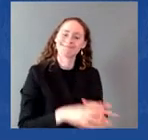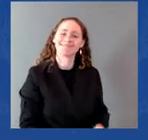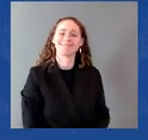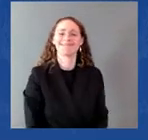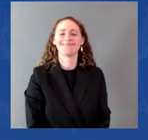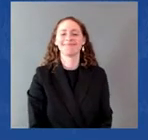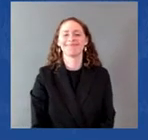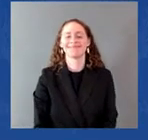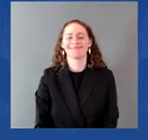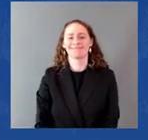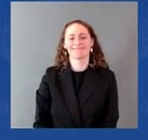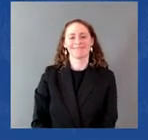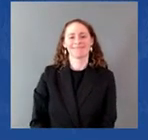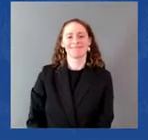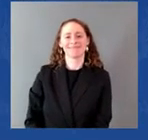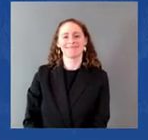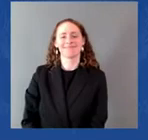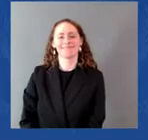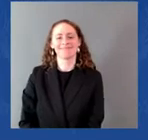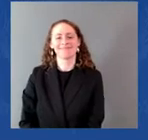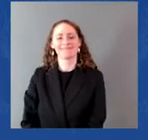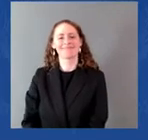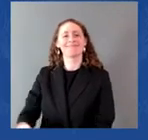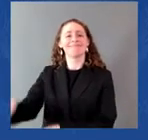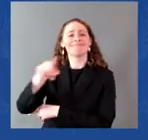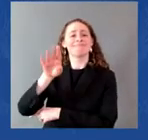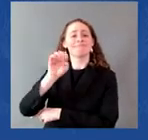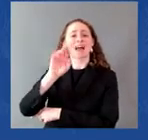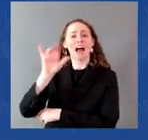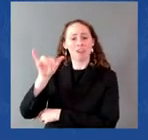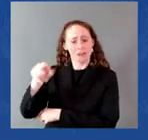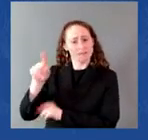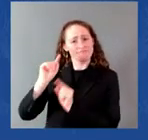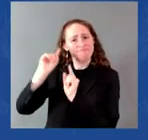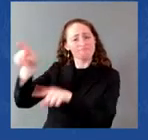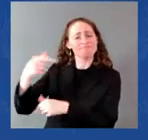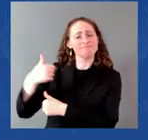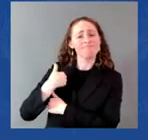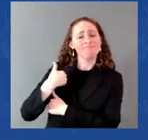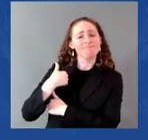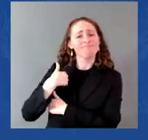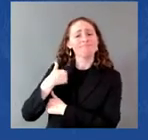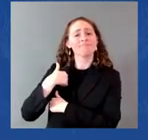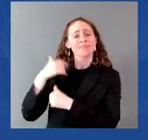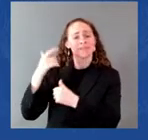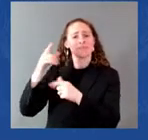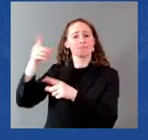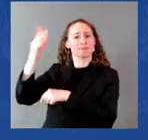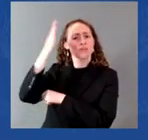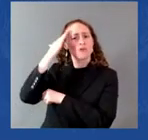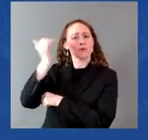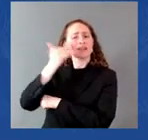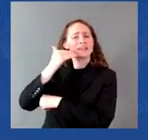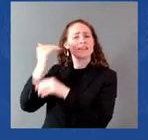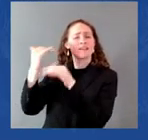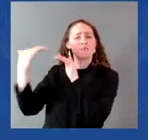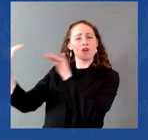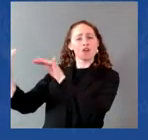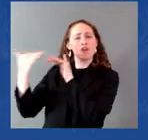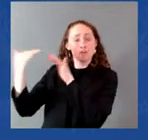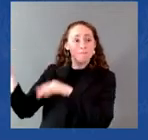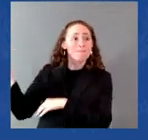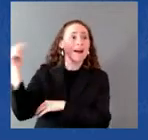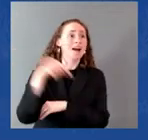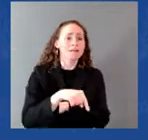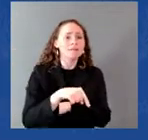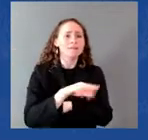built one of the most iconic businesses in our history. He did it with music that lifted us higher and spoke to what we